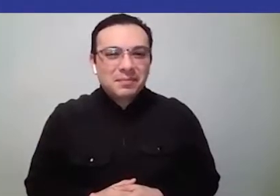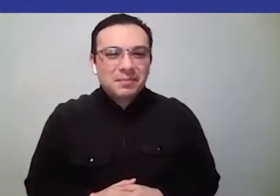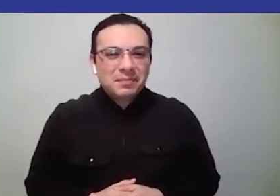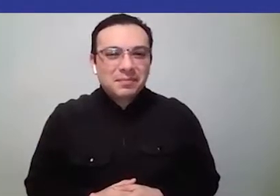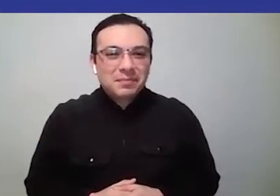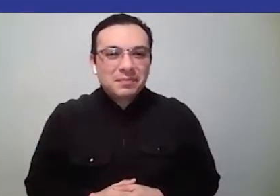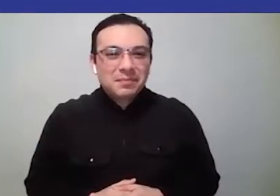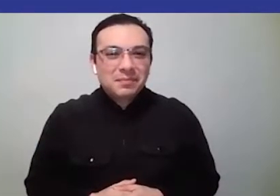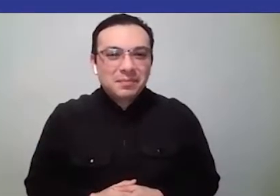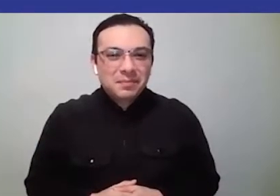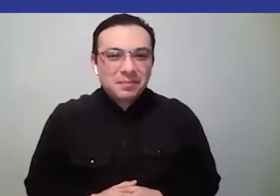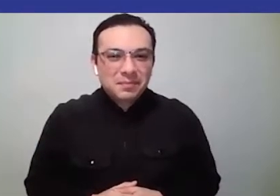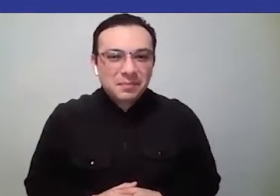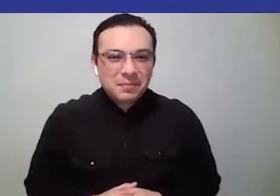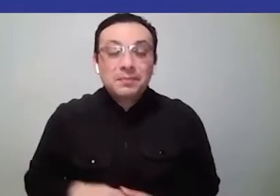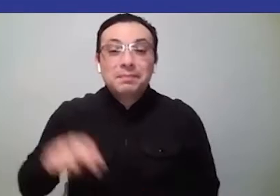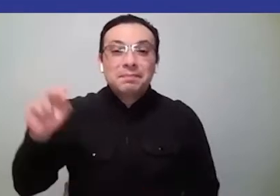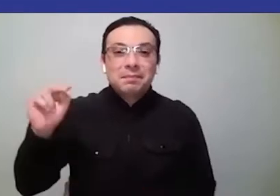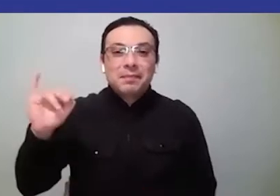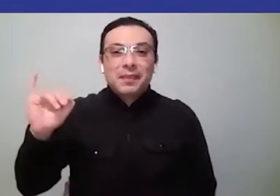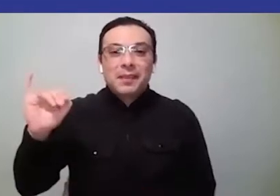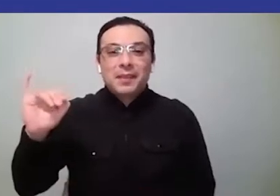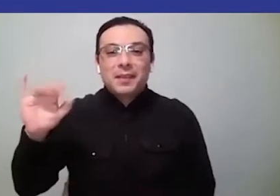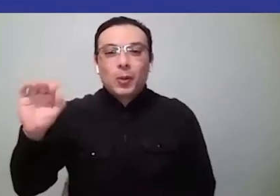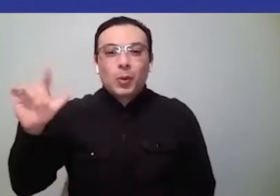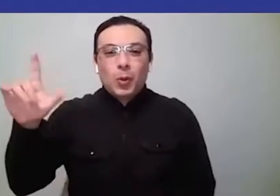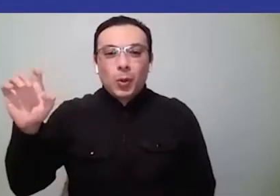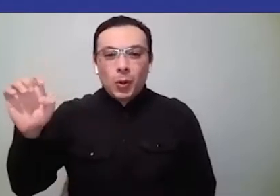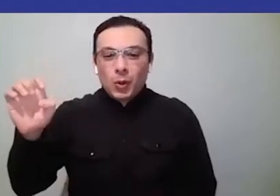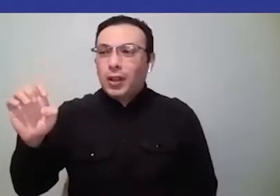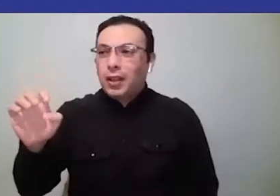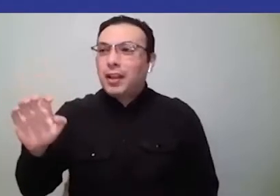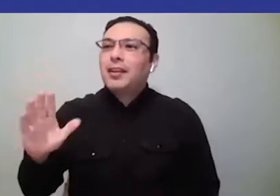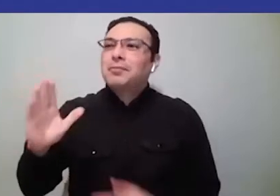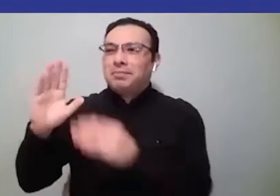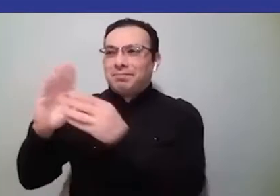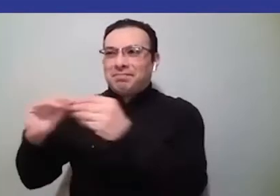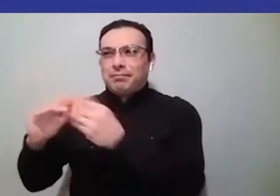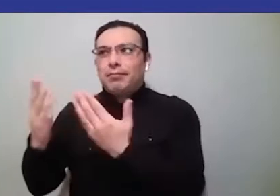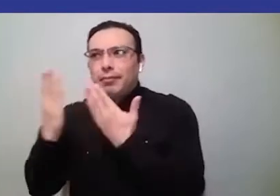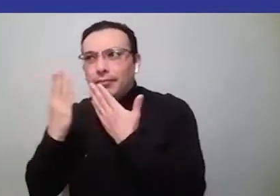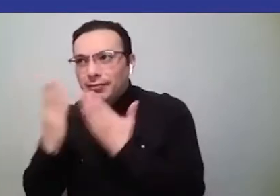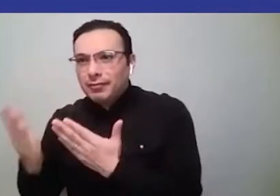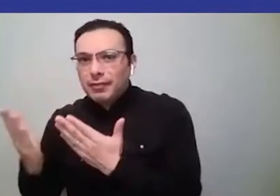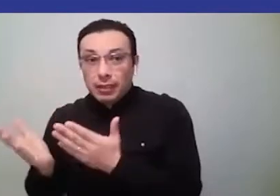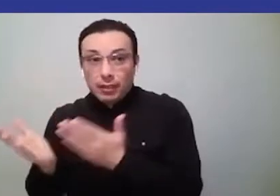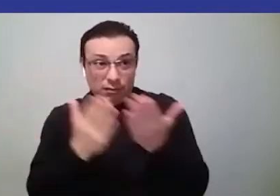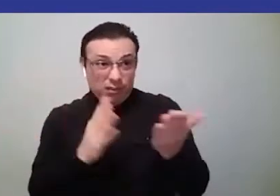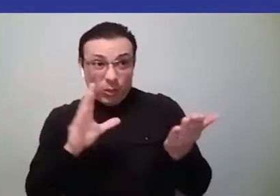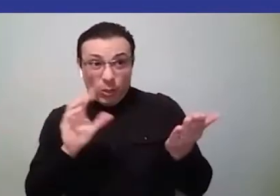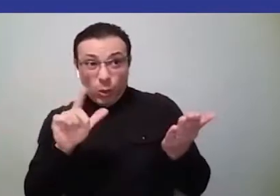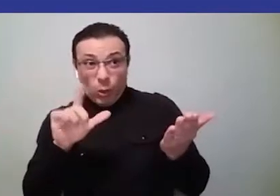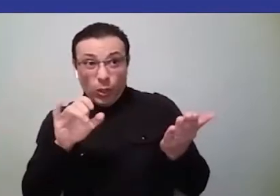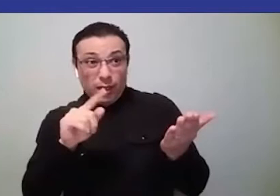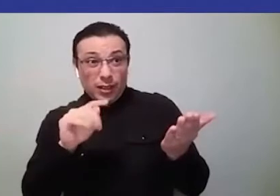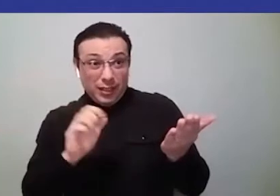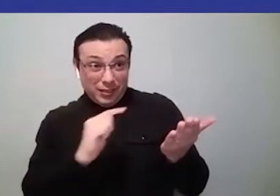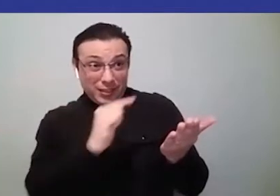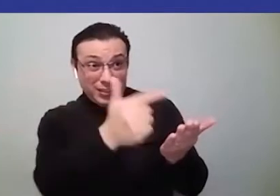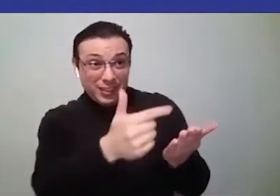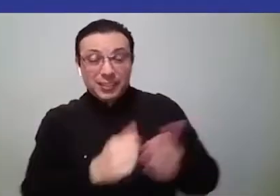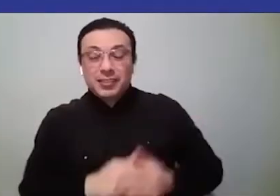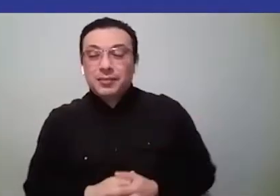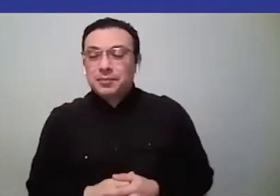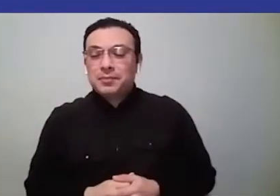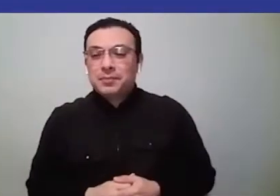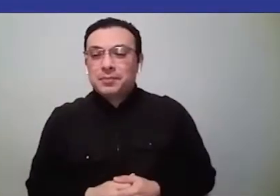Thank you for sharing that, Jane. Colette, do you want to share your story next? Of course. My story is